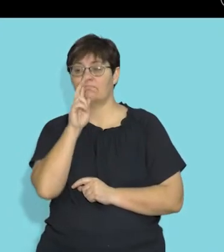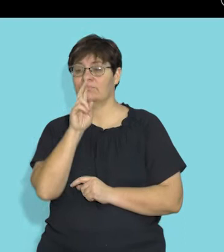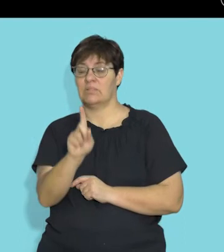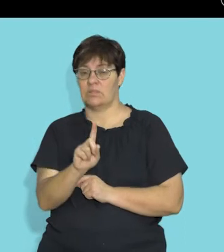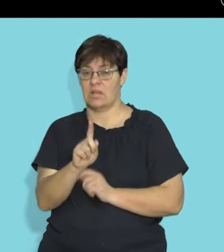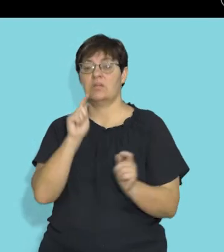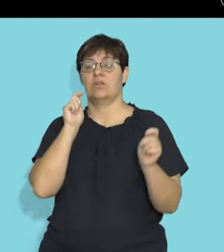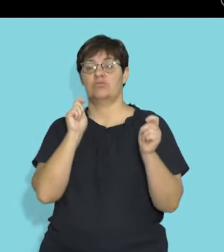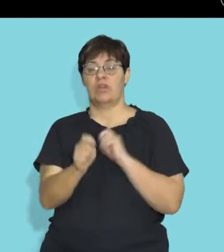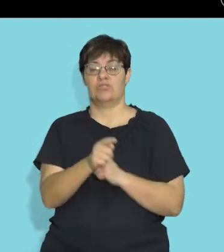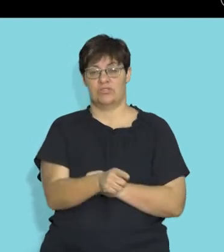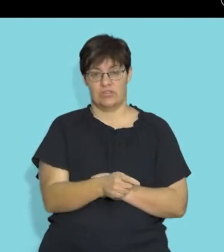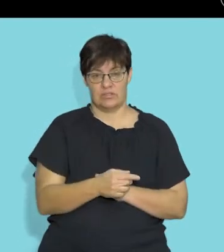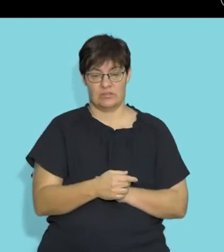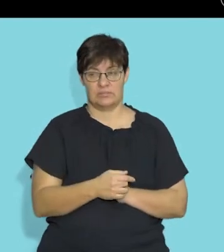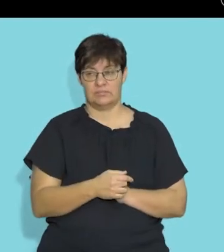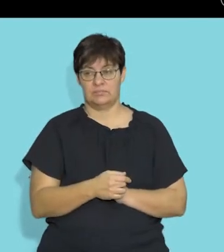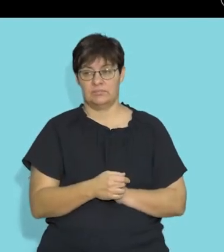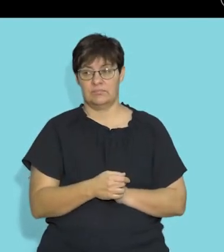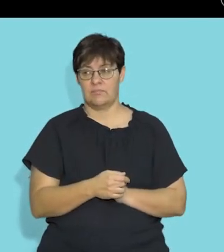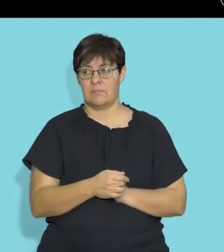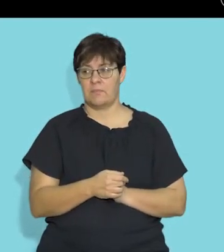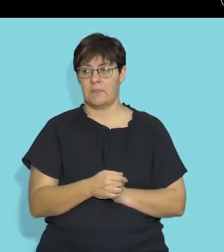price changes it, and therefore,